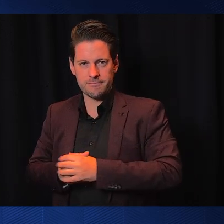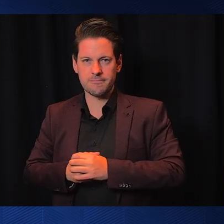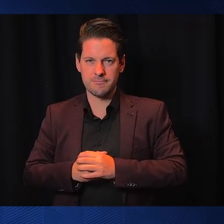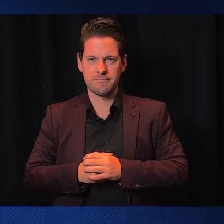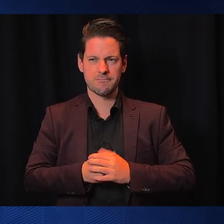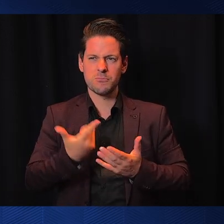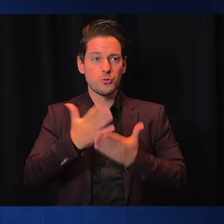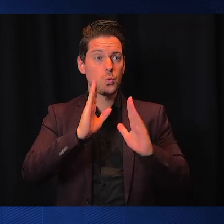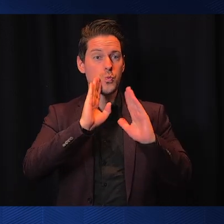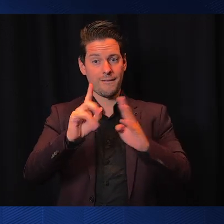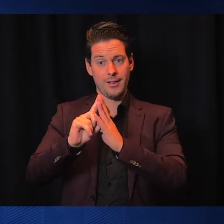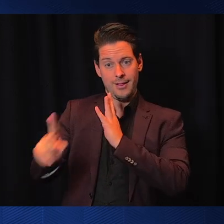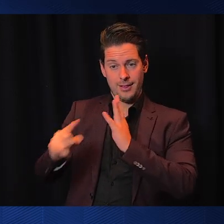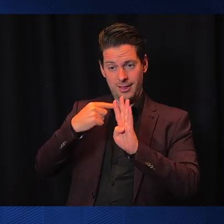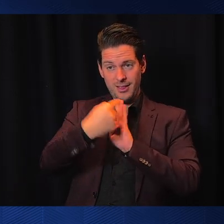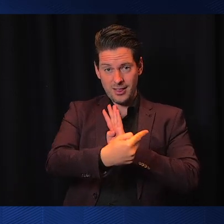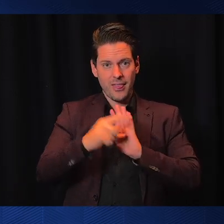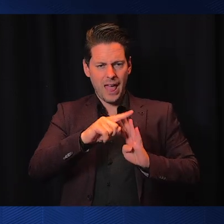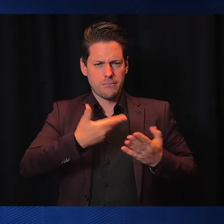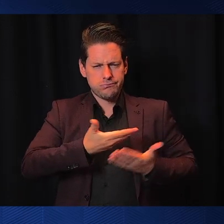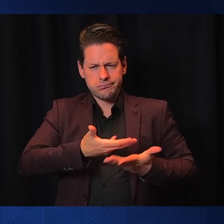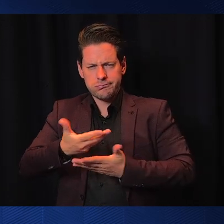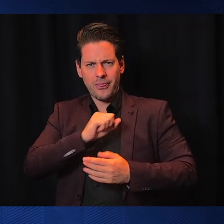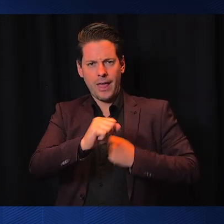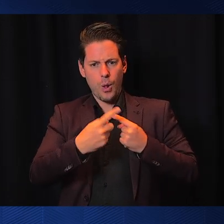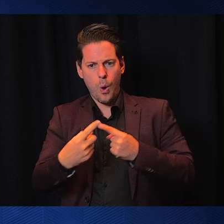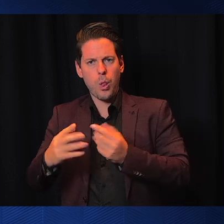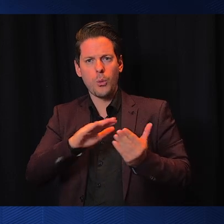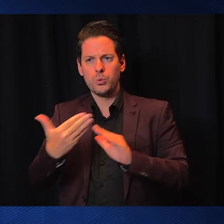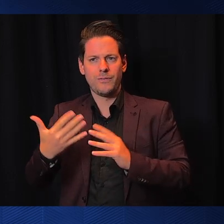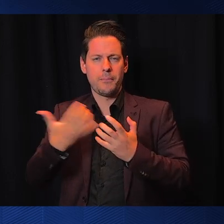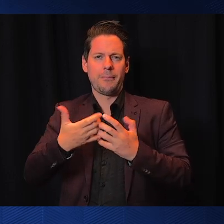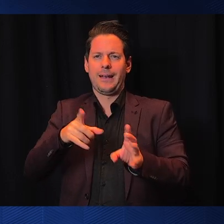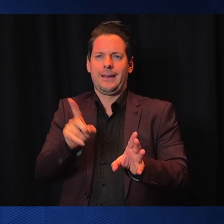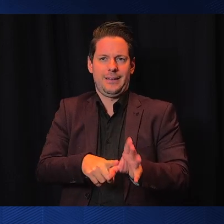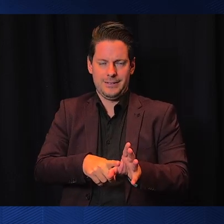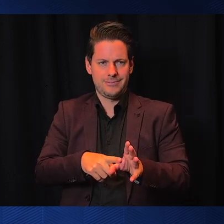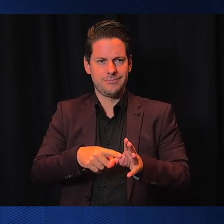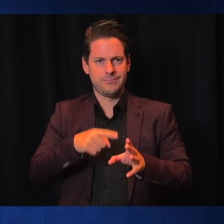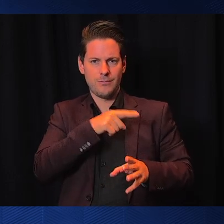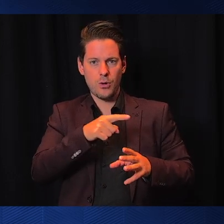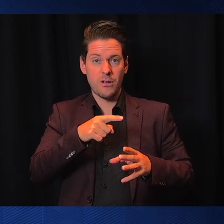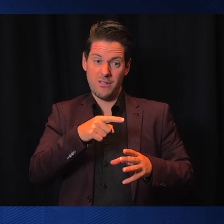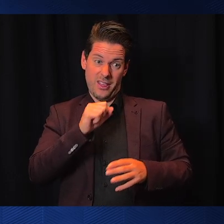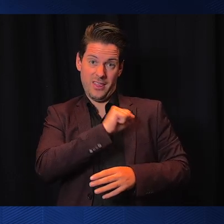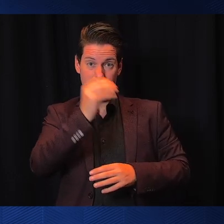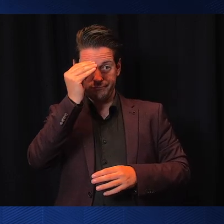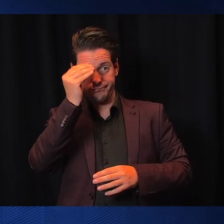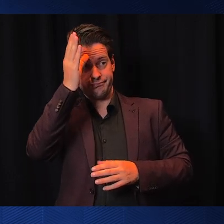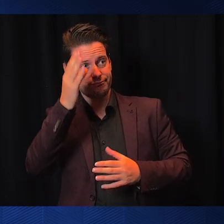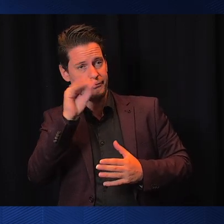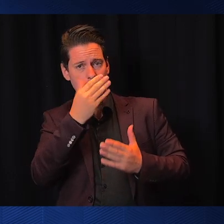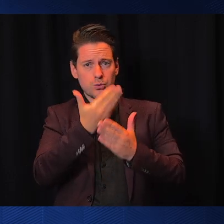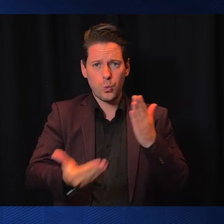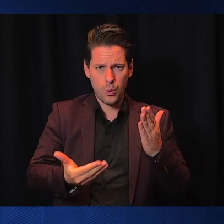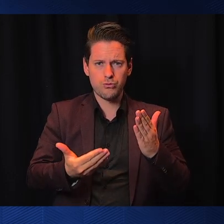these wonderful panelists who've been interacting with their communities over many, many years, and drawing learning from those stories